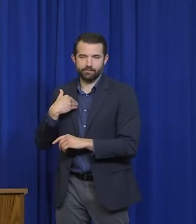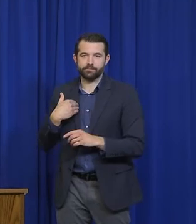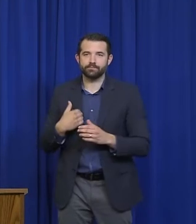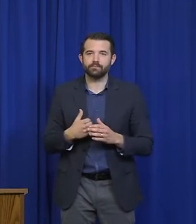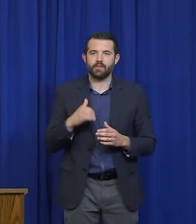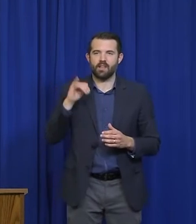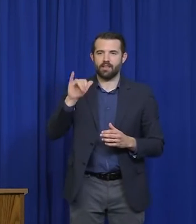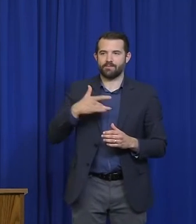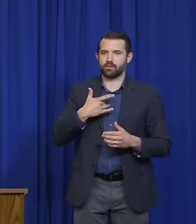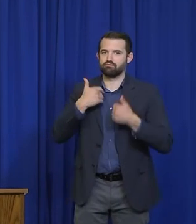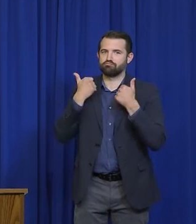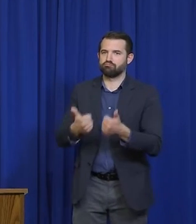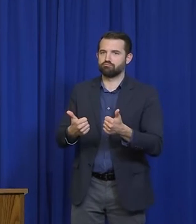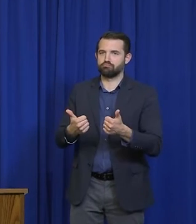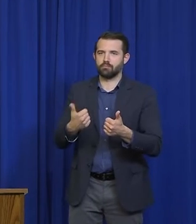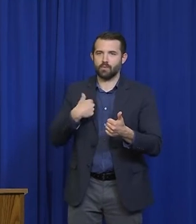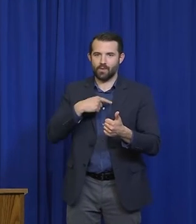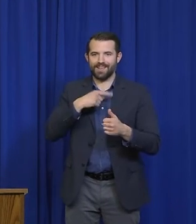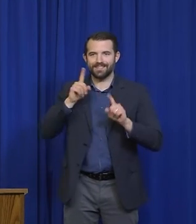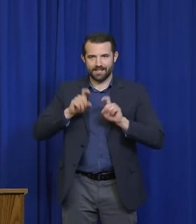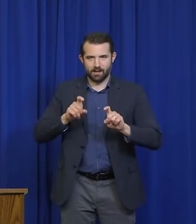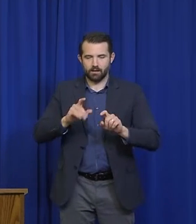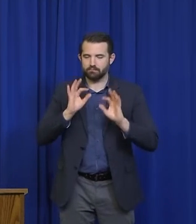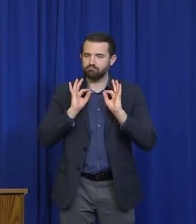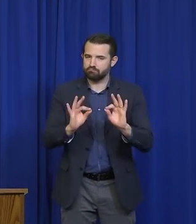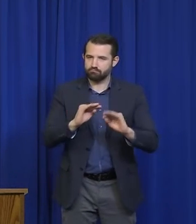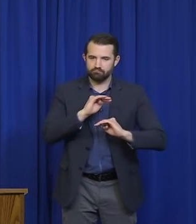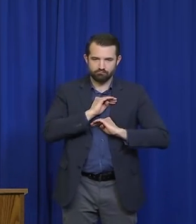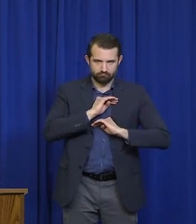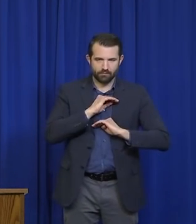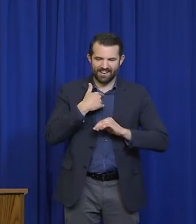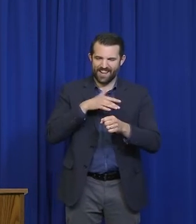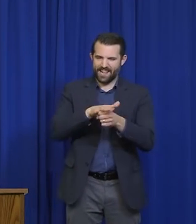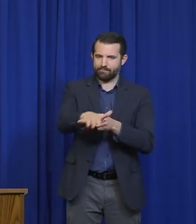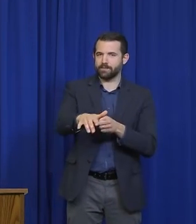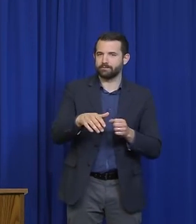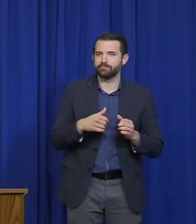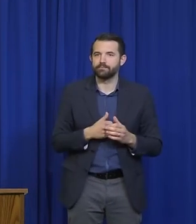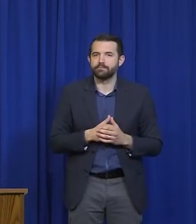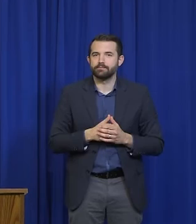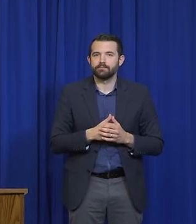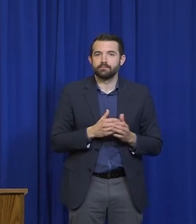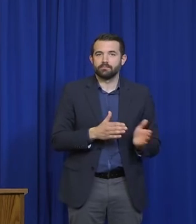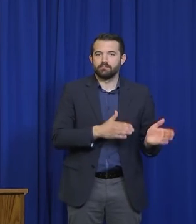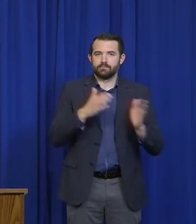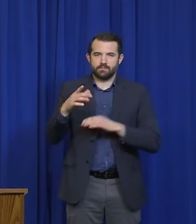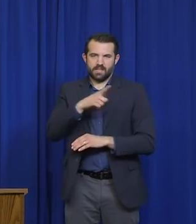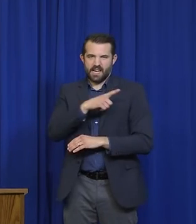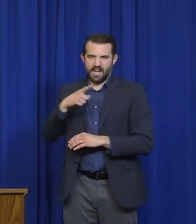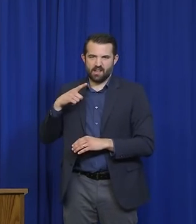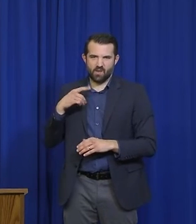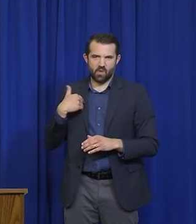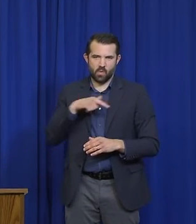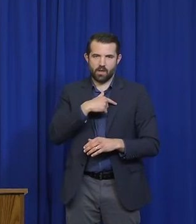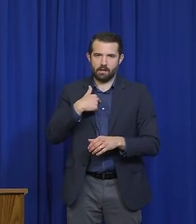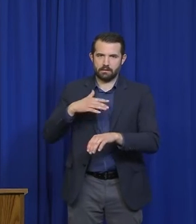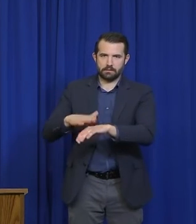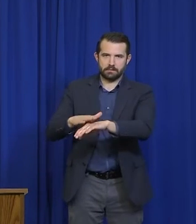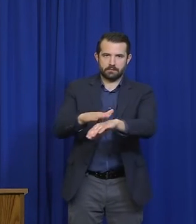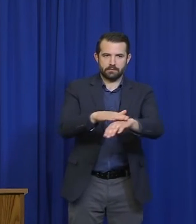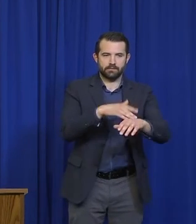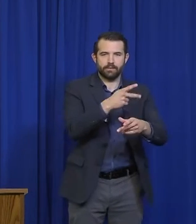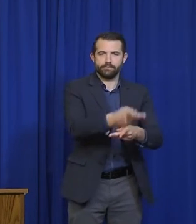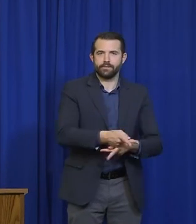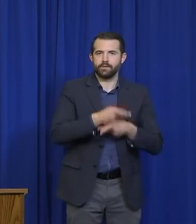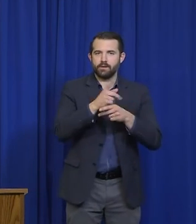the use of the $11 million appropriated by the legislature. We've been pretty cautious about how we spend money given these tough economic times. And I think Commissioner